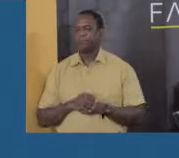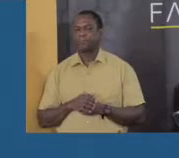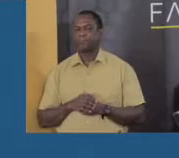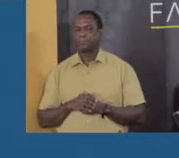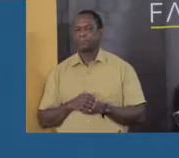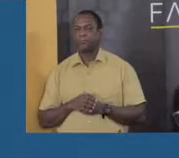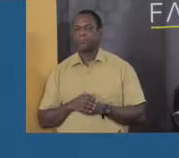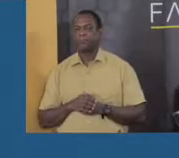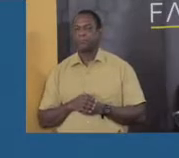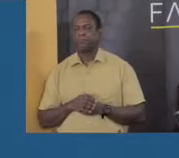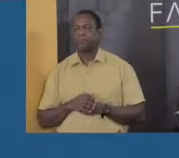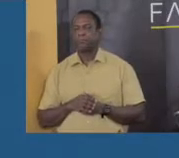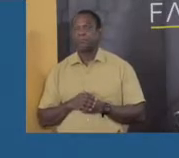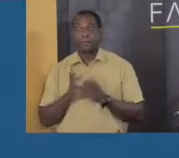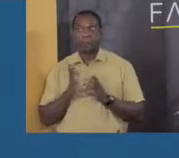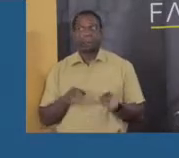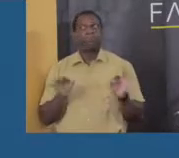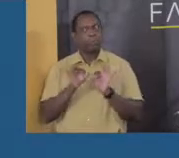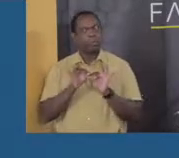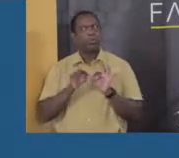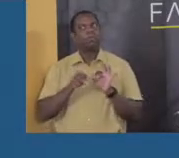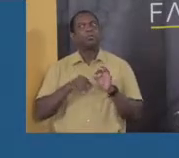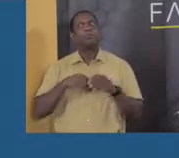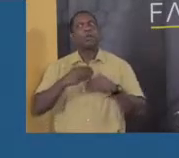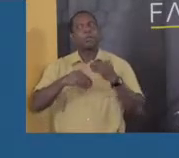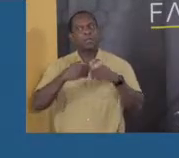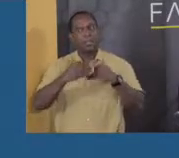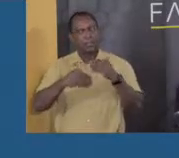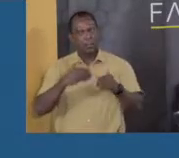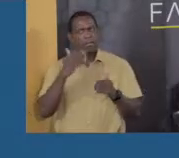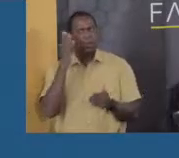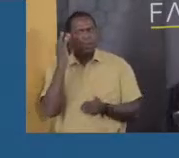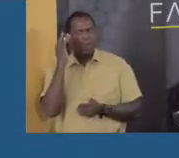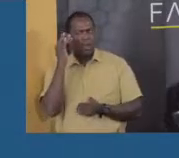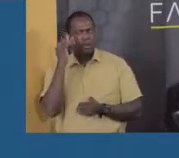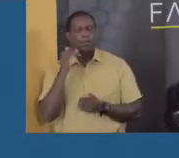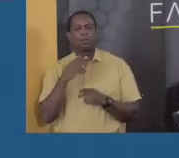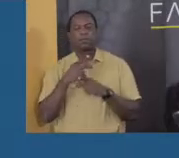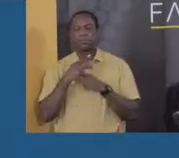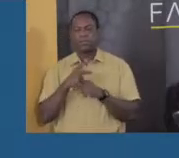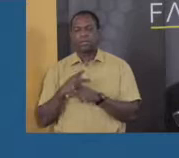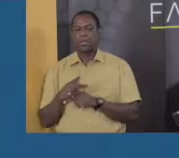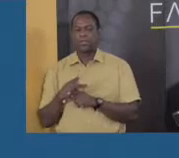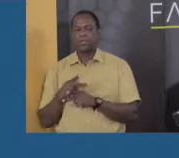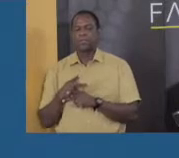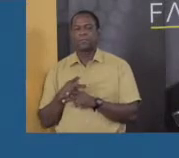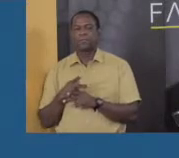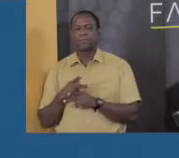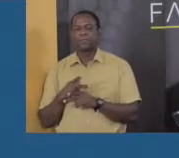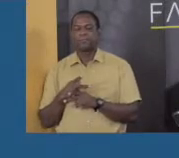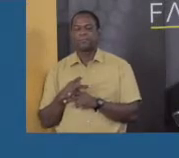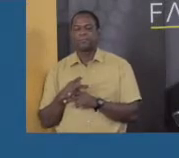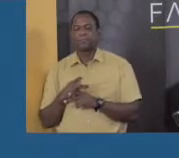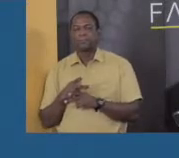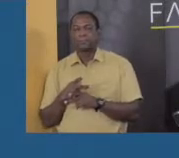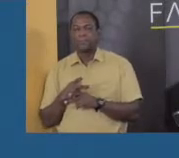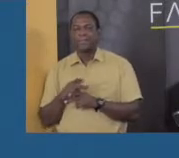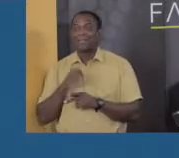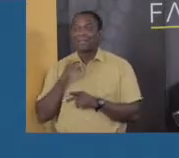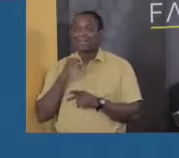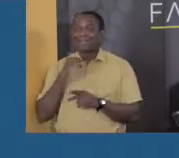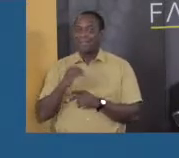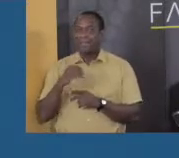it's a very important process because production, it's a step into a bigger forum.